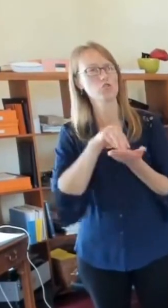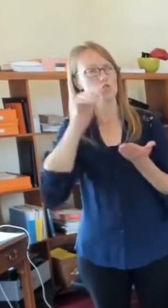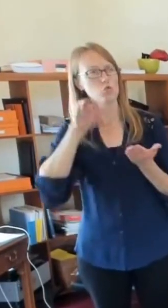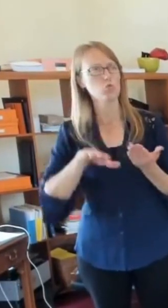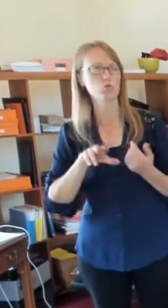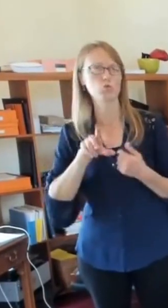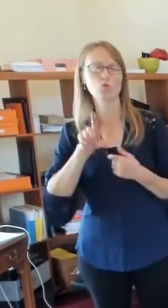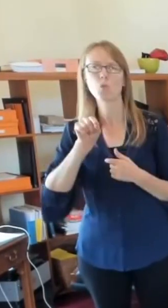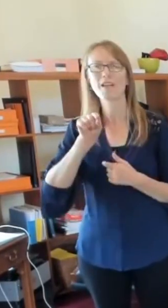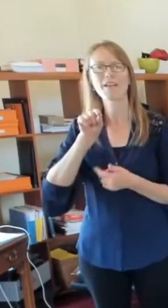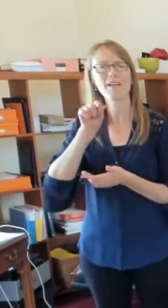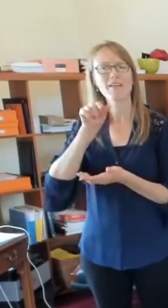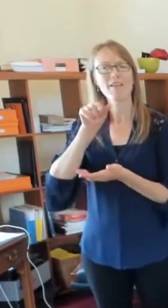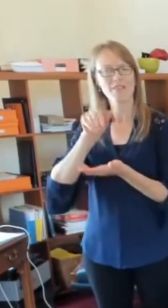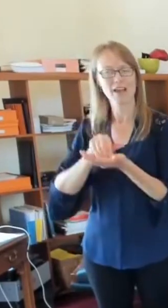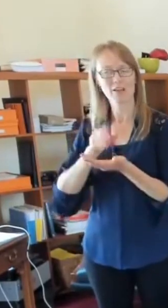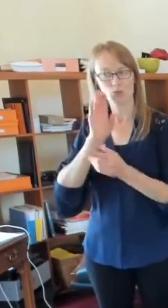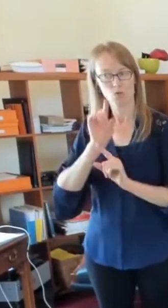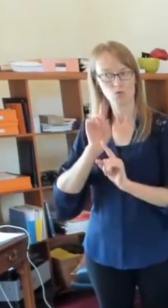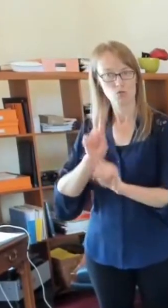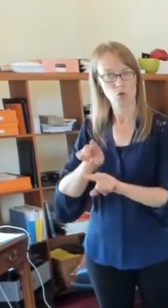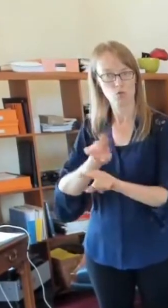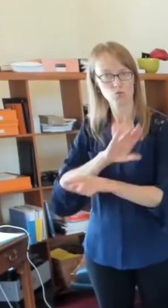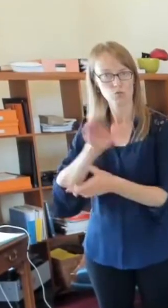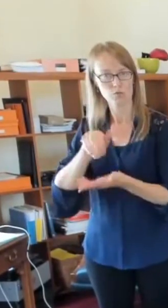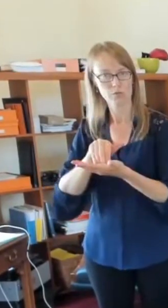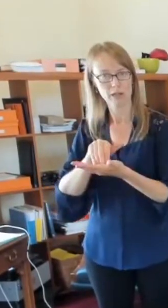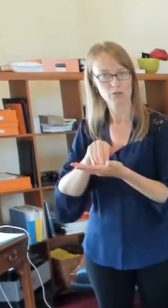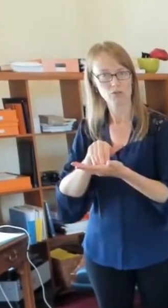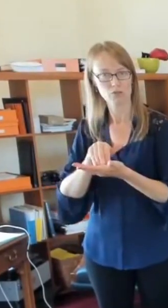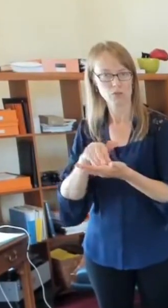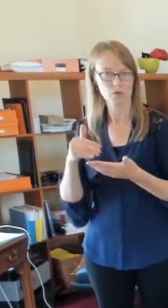number was, are going to the instructional support centers.